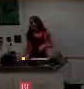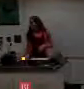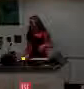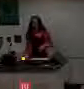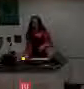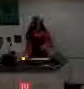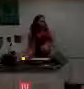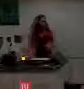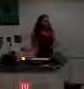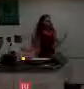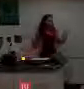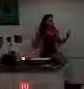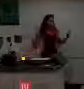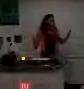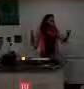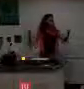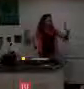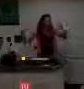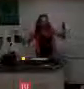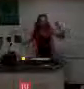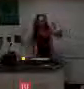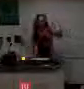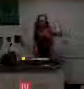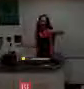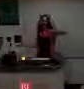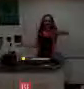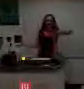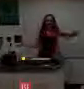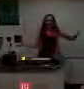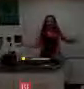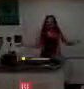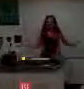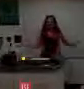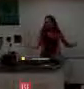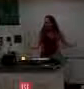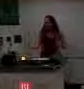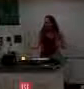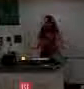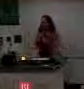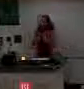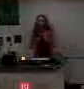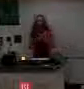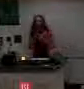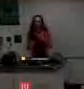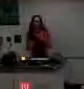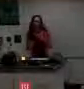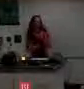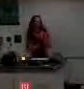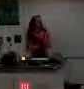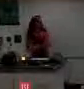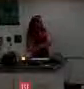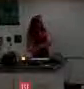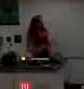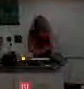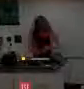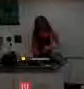person. But if we think about the world as existing of the advantaged and the disadvantaged, right? There is a potential future